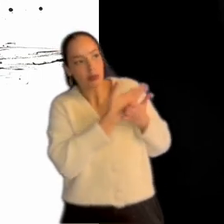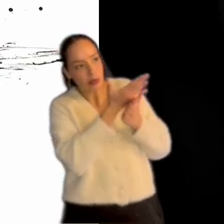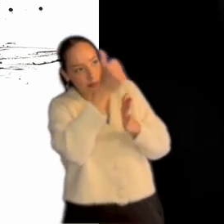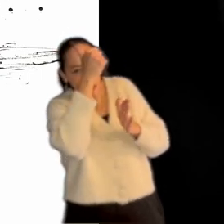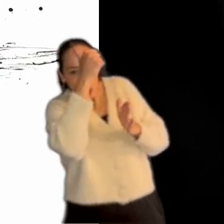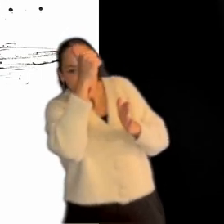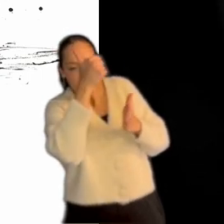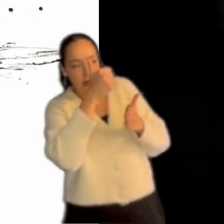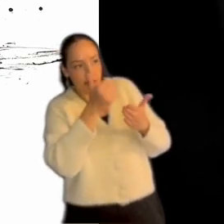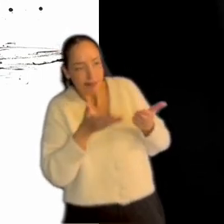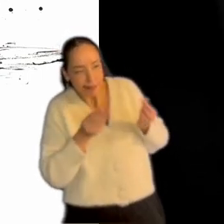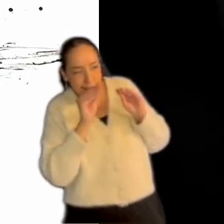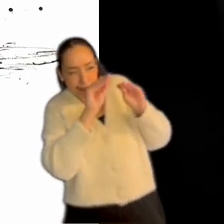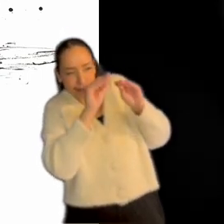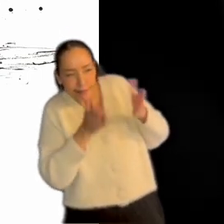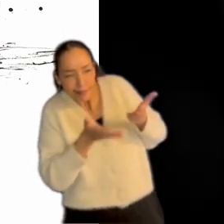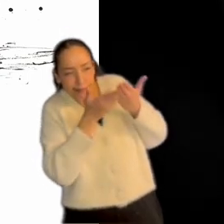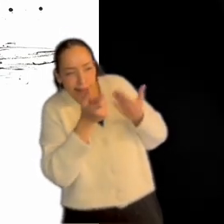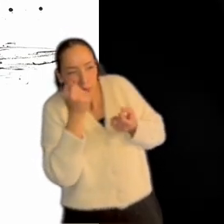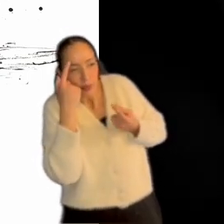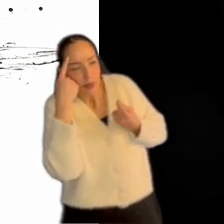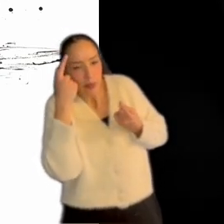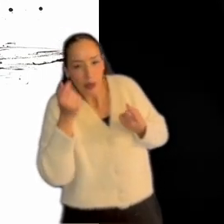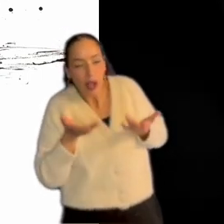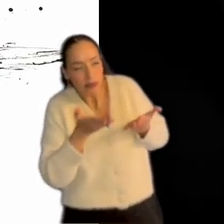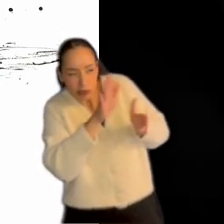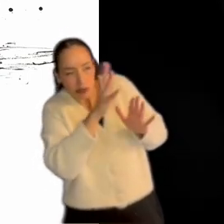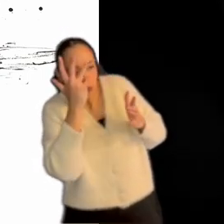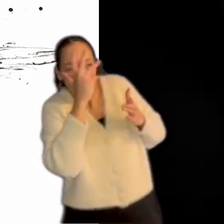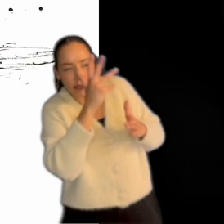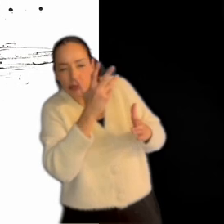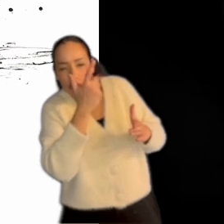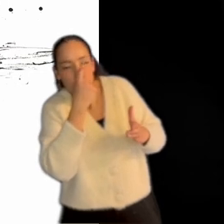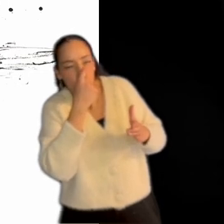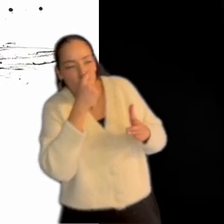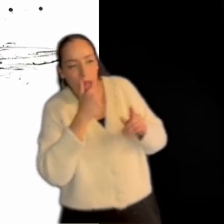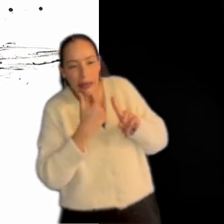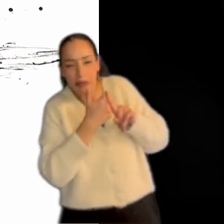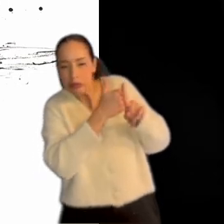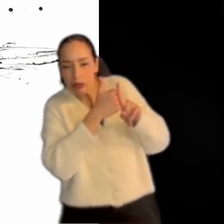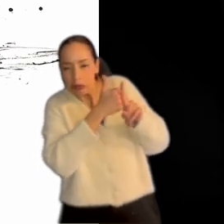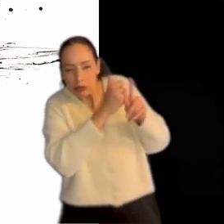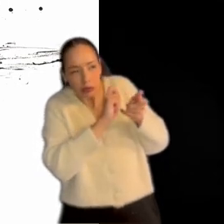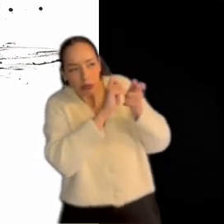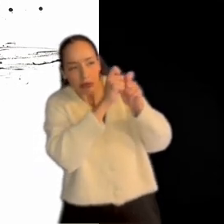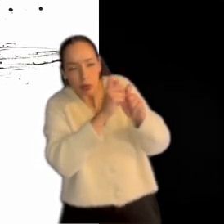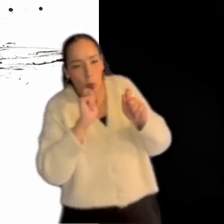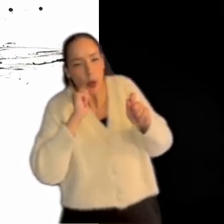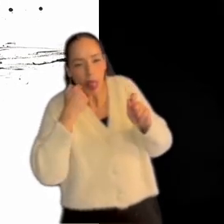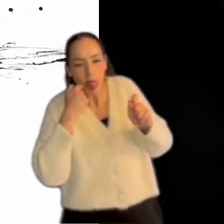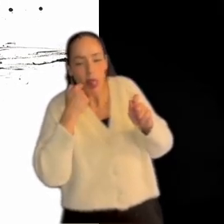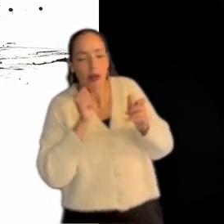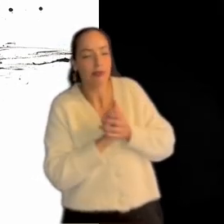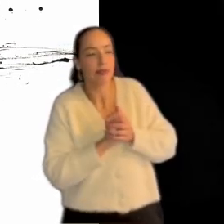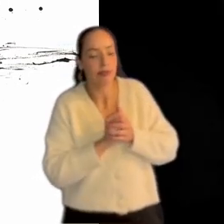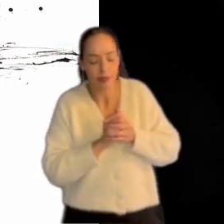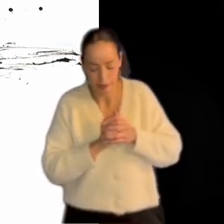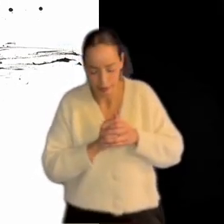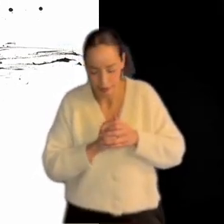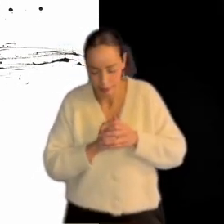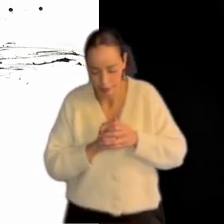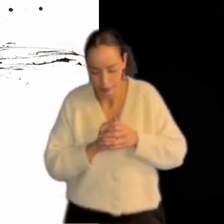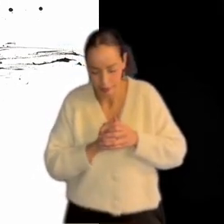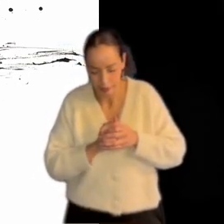understanding and to provide reassurance to support these changes. Efforts to alter the content and effect of these warning letters had